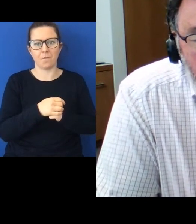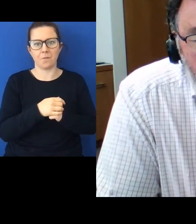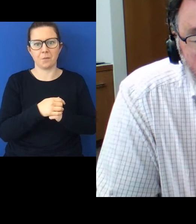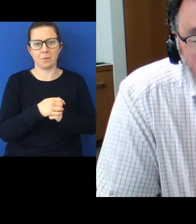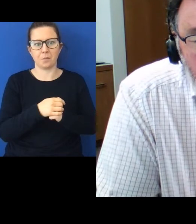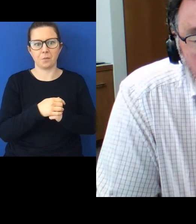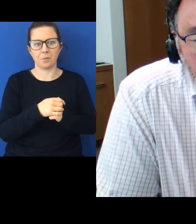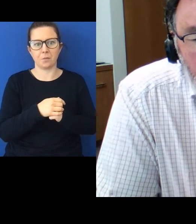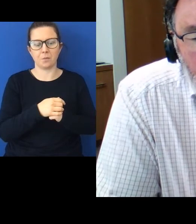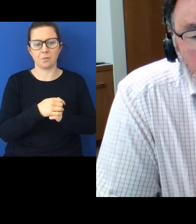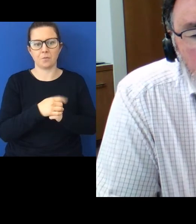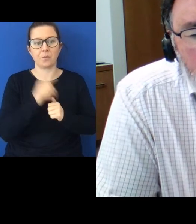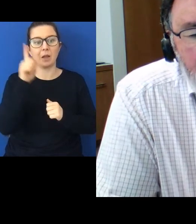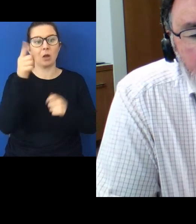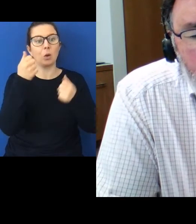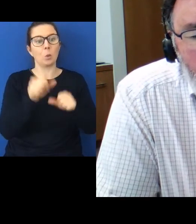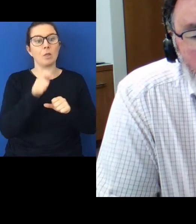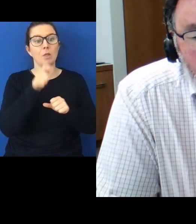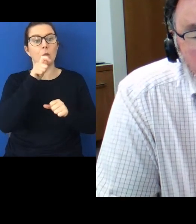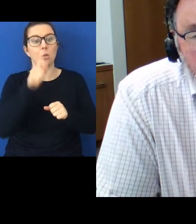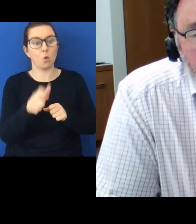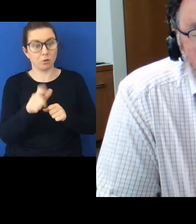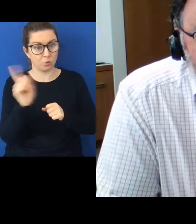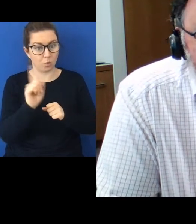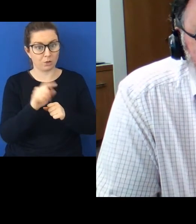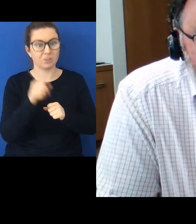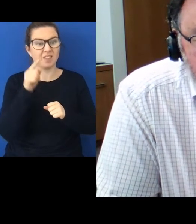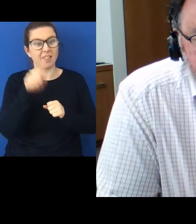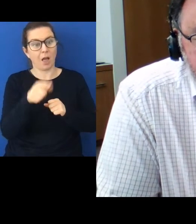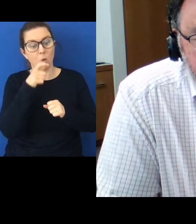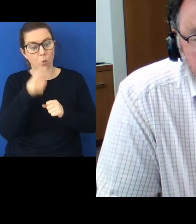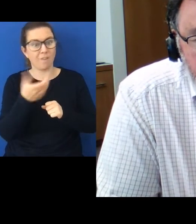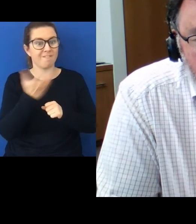The word that's used was used in the Bible.